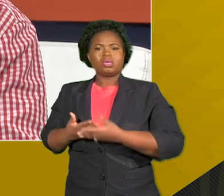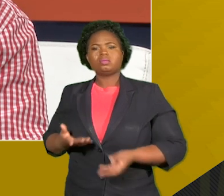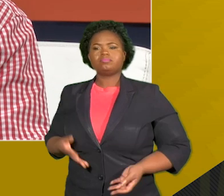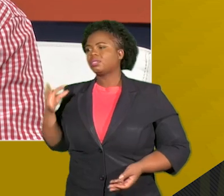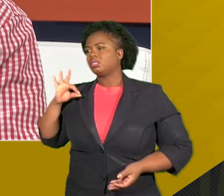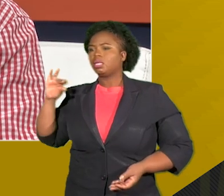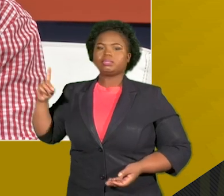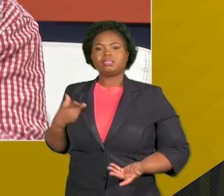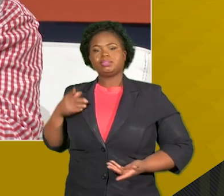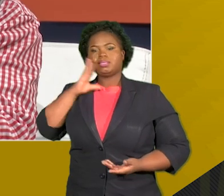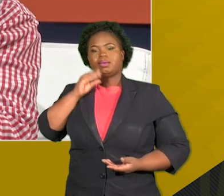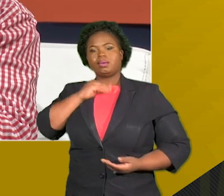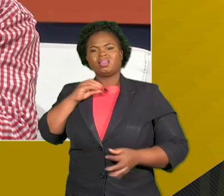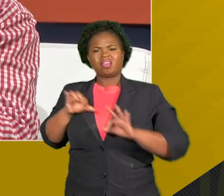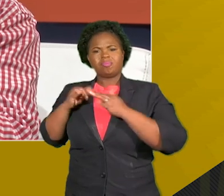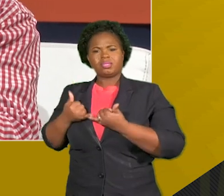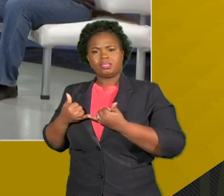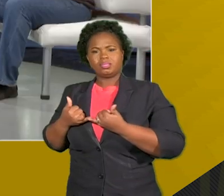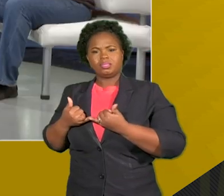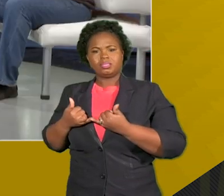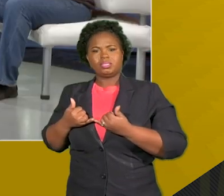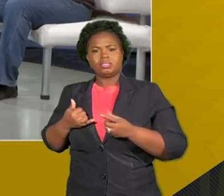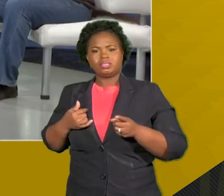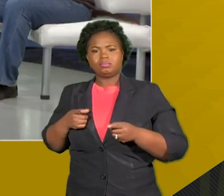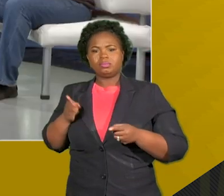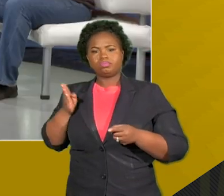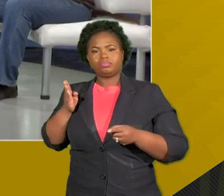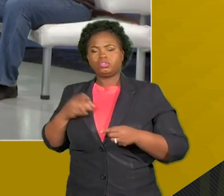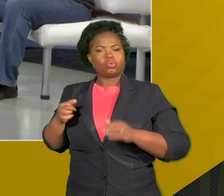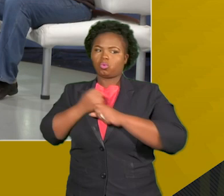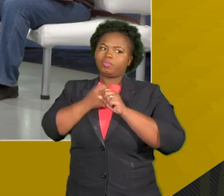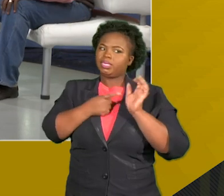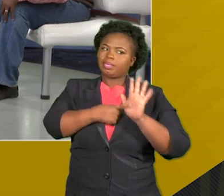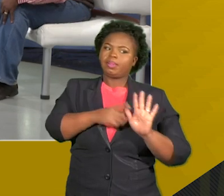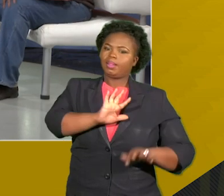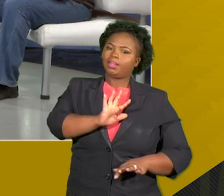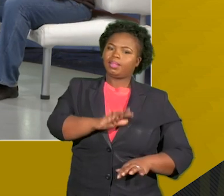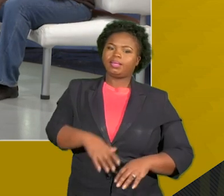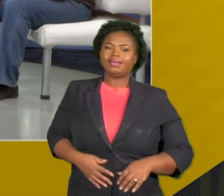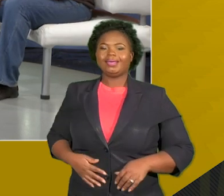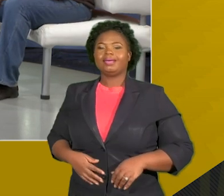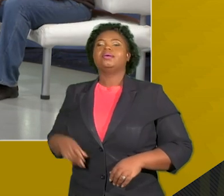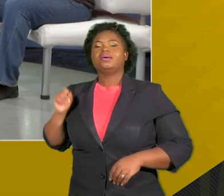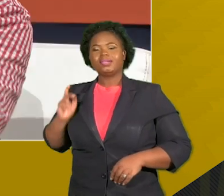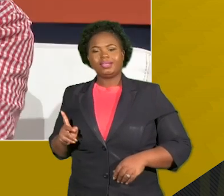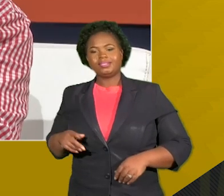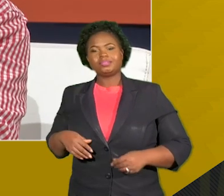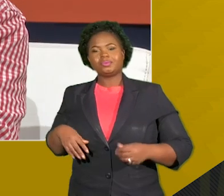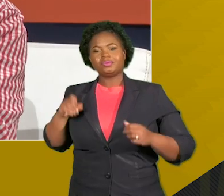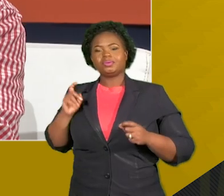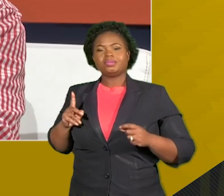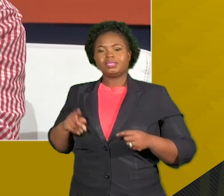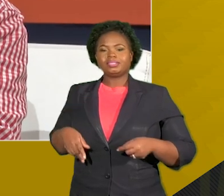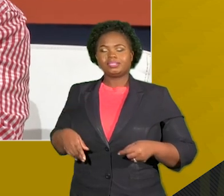Daily Thetha. So but nibona ukuthi no. There is a company. It exists. Yes. Oh yeah, yeah. so sithatha le company